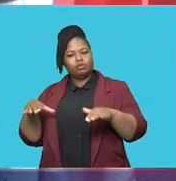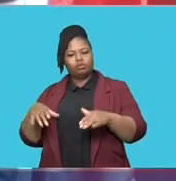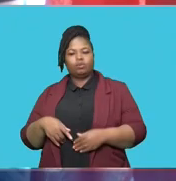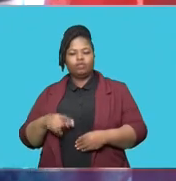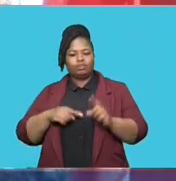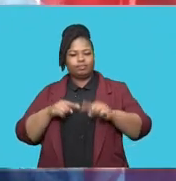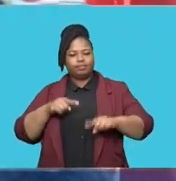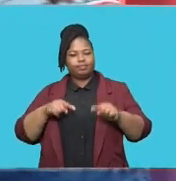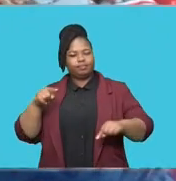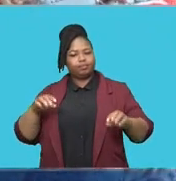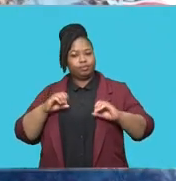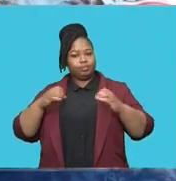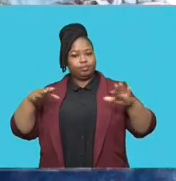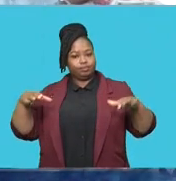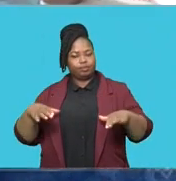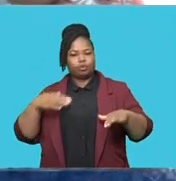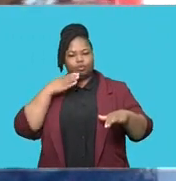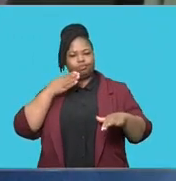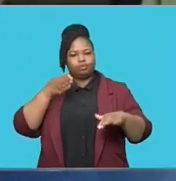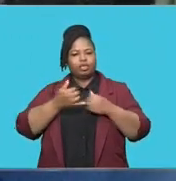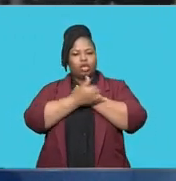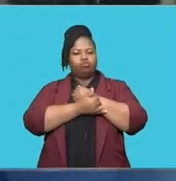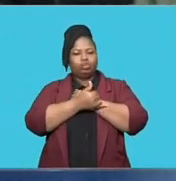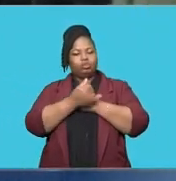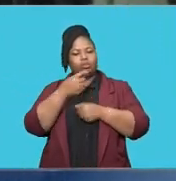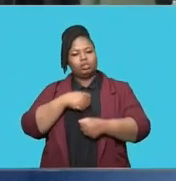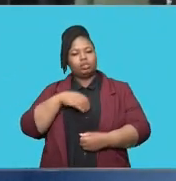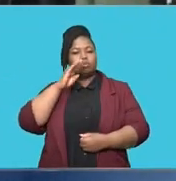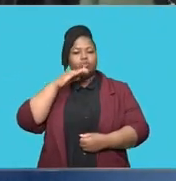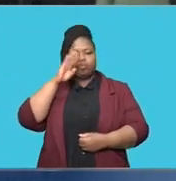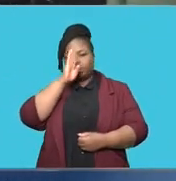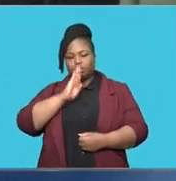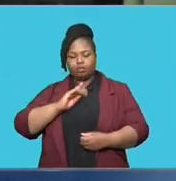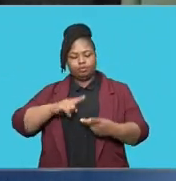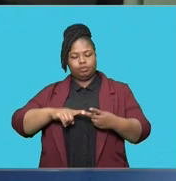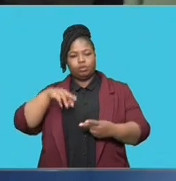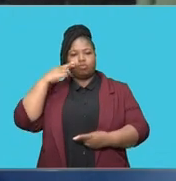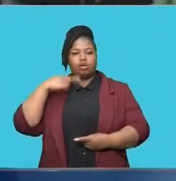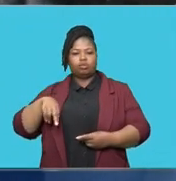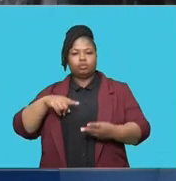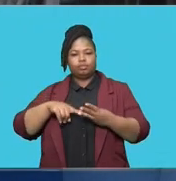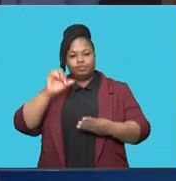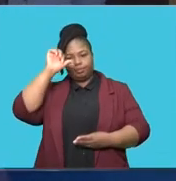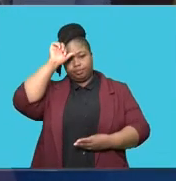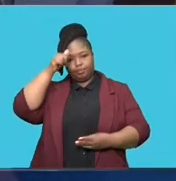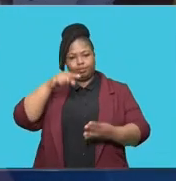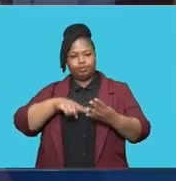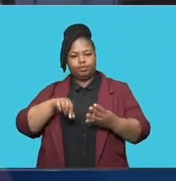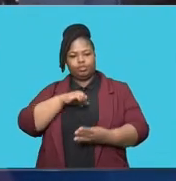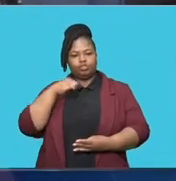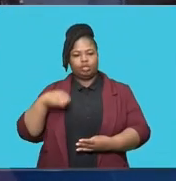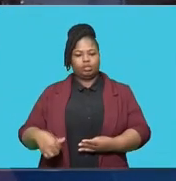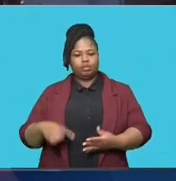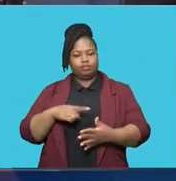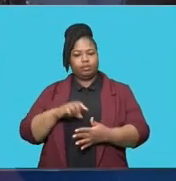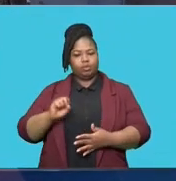a fapaneng e leng naha ya Brazil, Russia, India, China mmoho le Afrika Borwa e ne e le ho neha